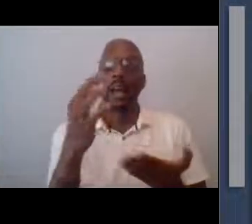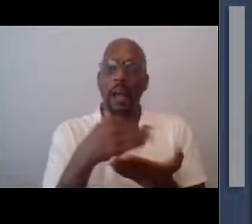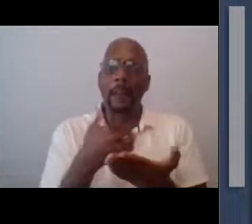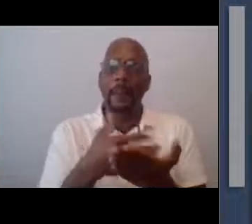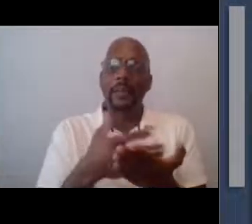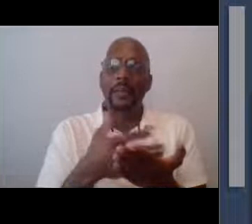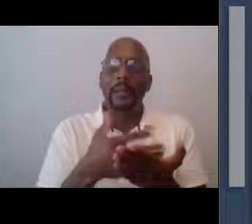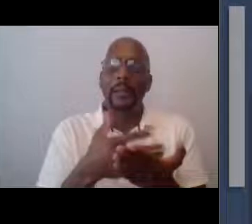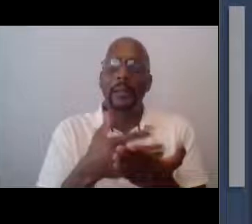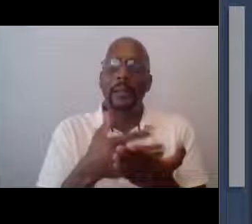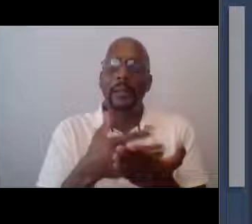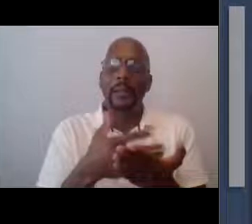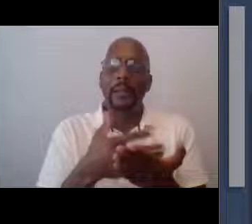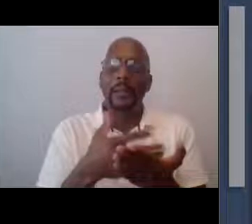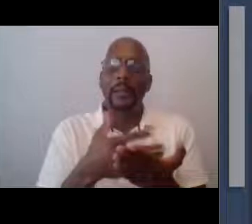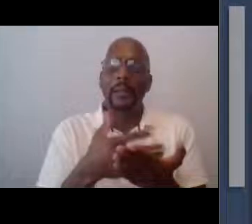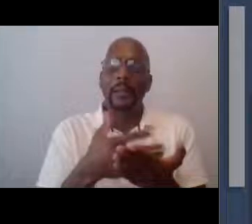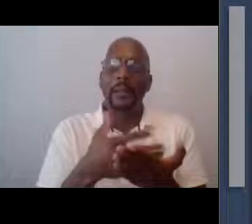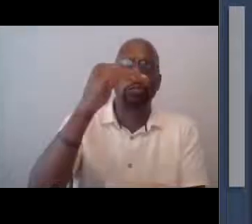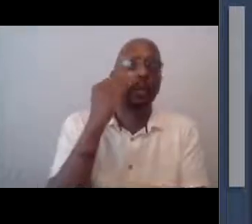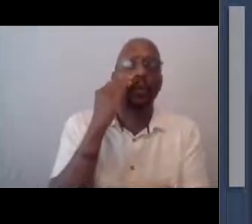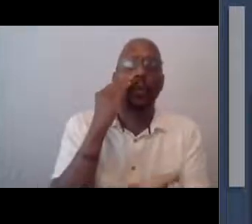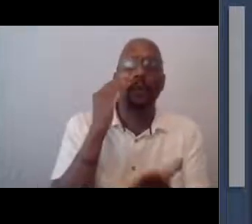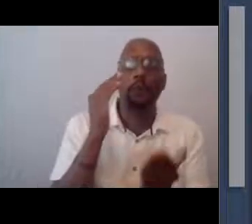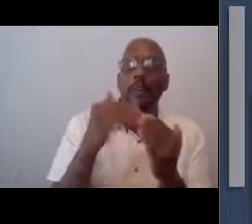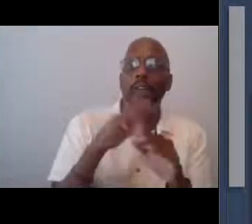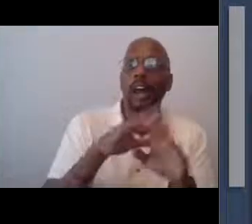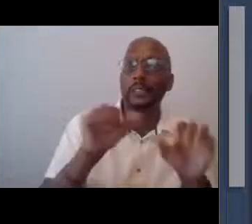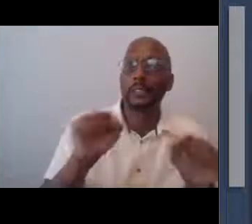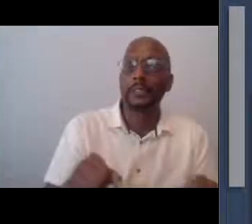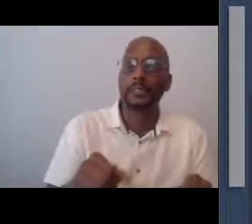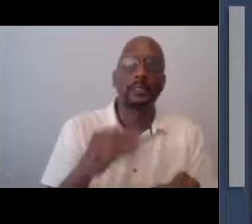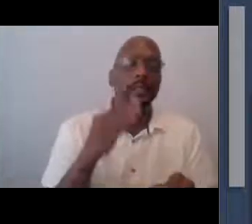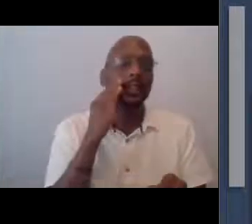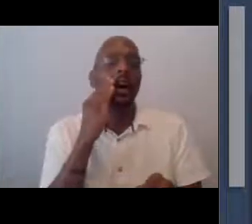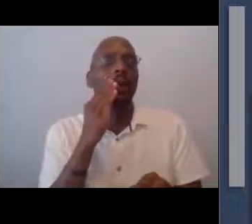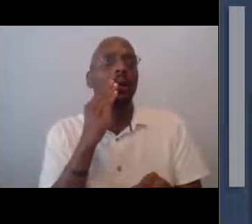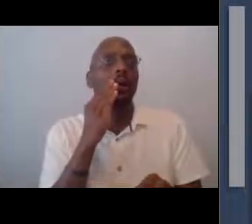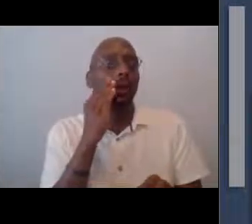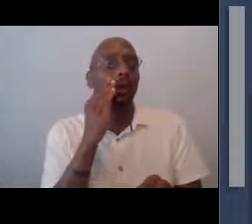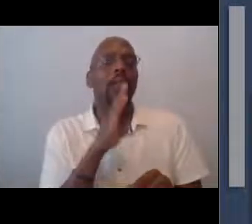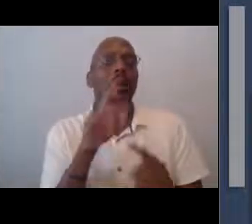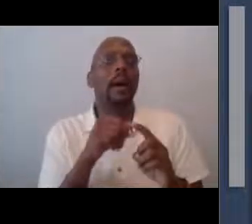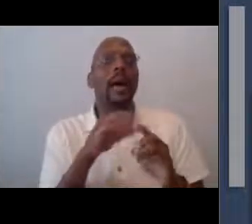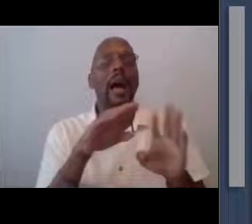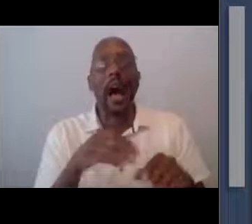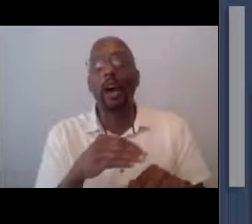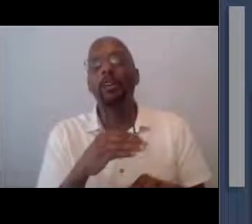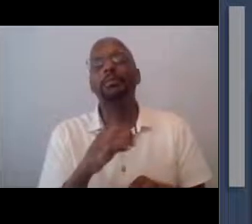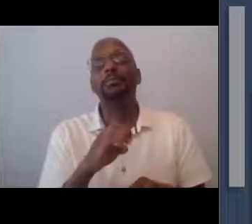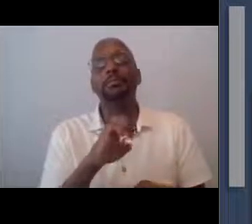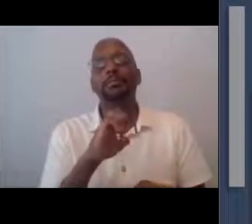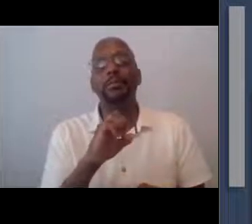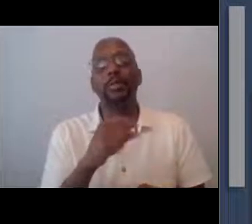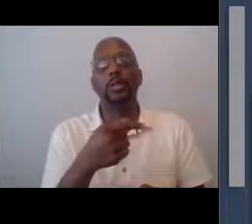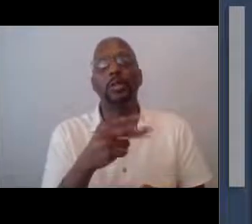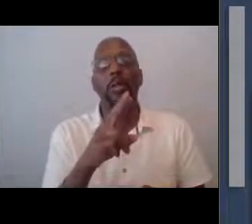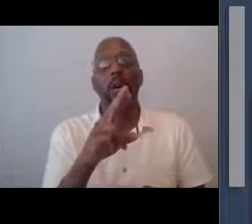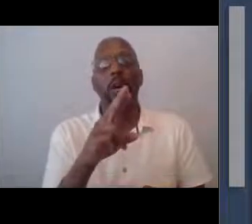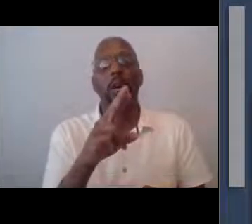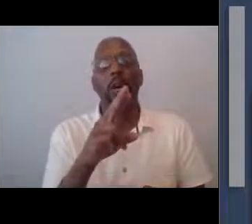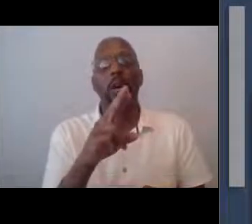whole, right? So earlier we talked about unhoused community, equity, but a lot of these grants, specifically when we're dealing with transportations